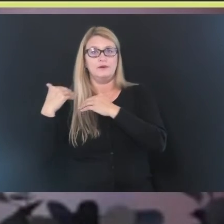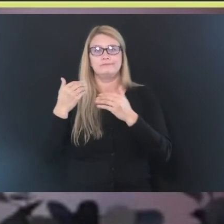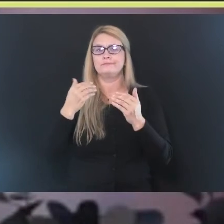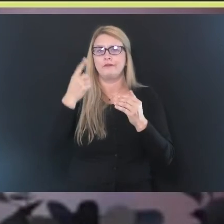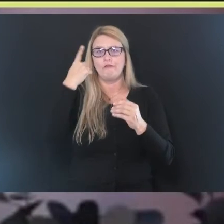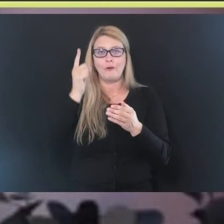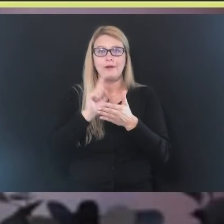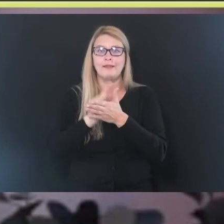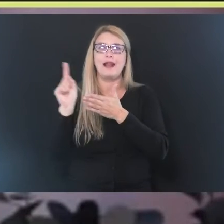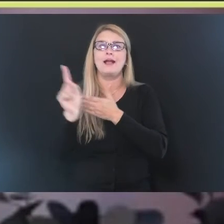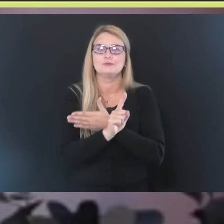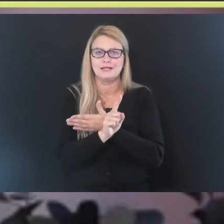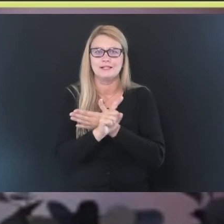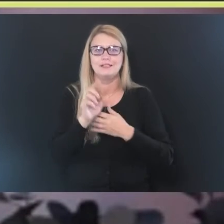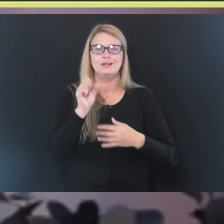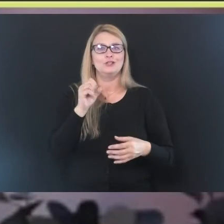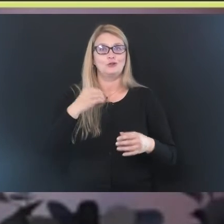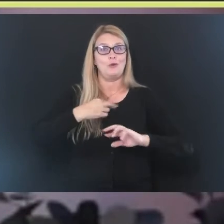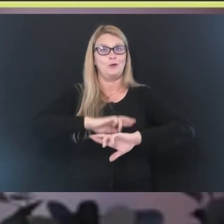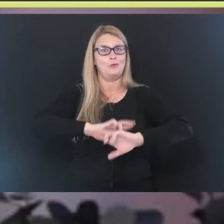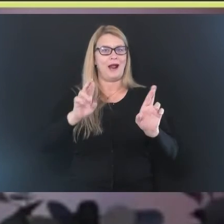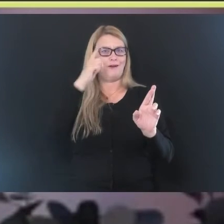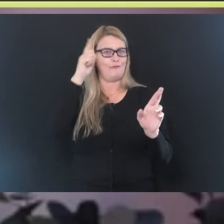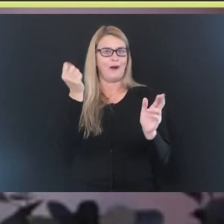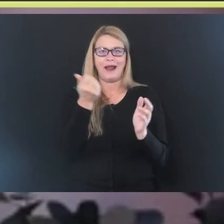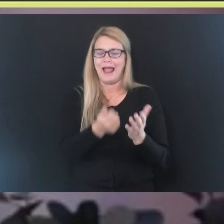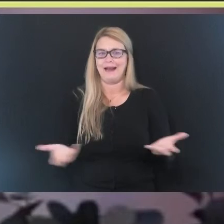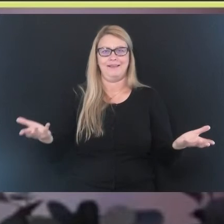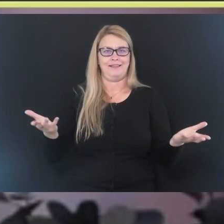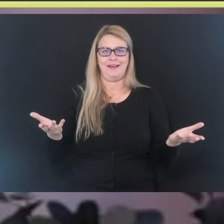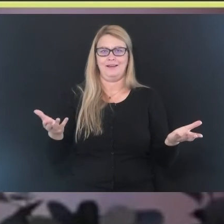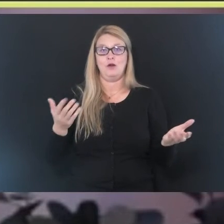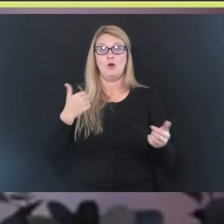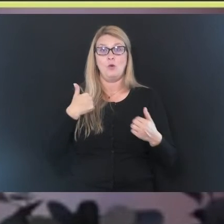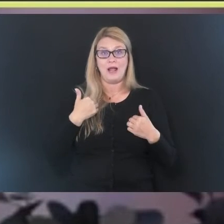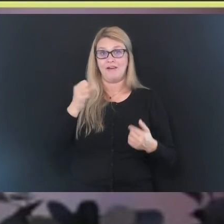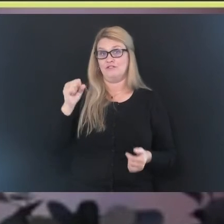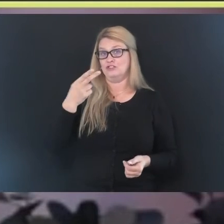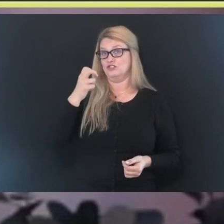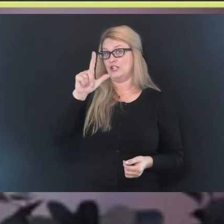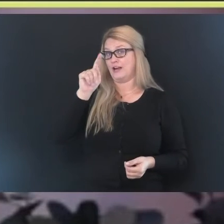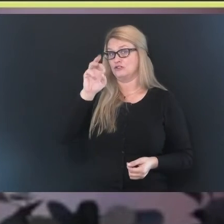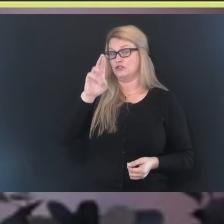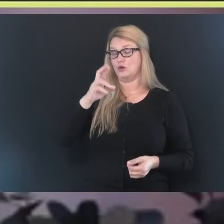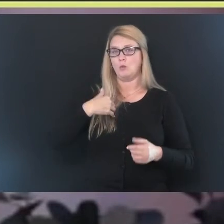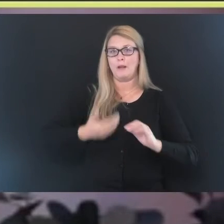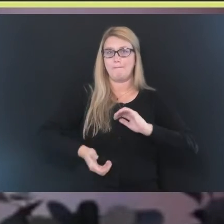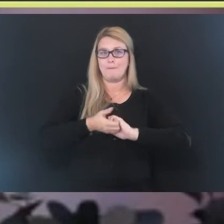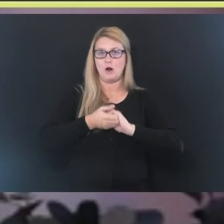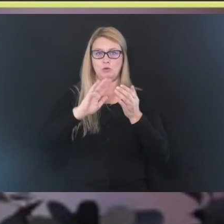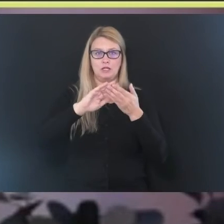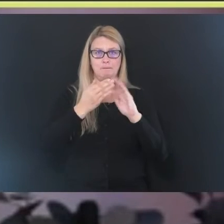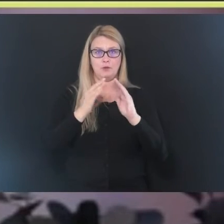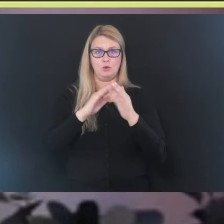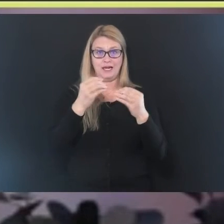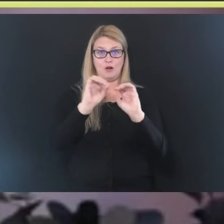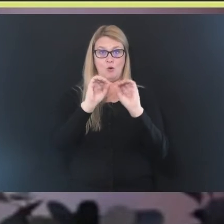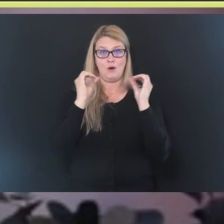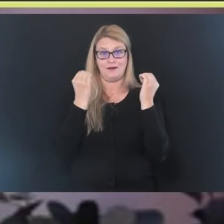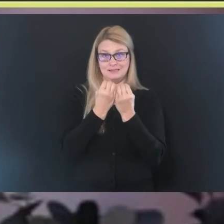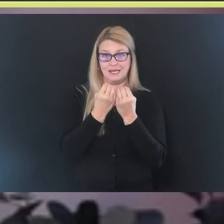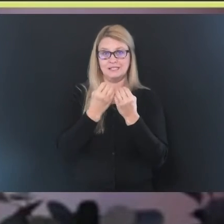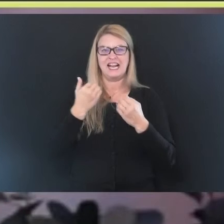week. So we're ready for anything. We have shelter. We've partnered with local community organizations and have access